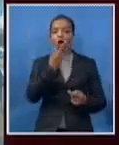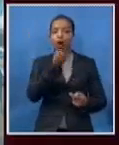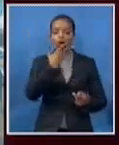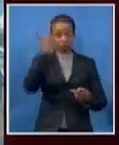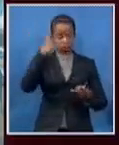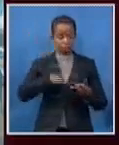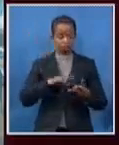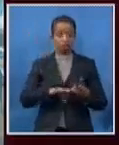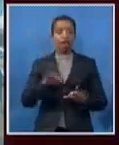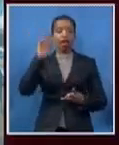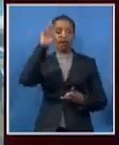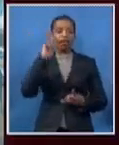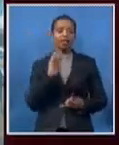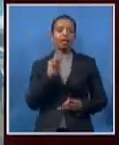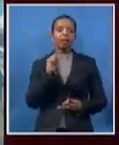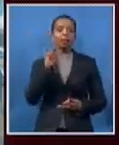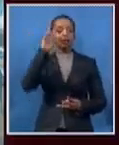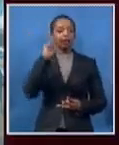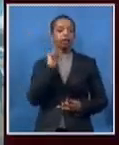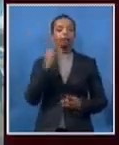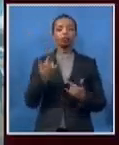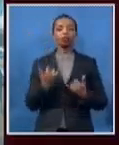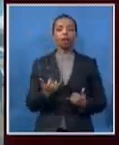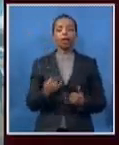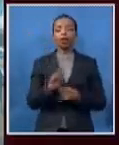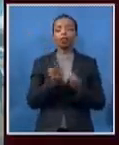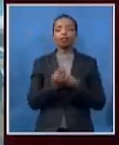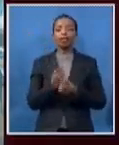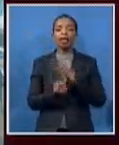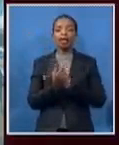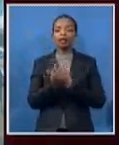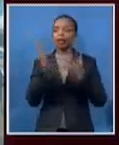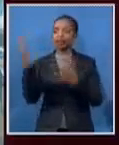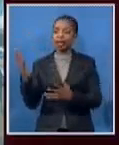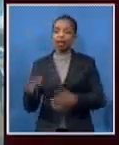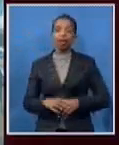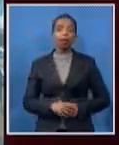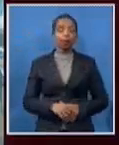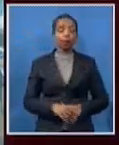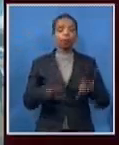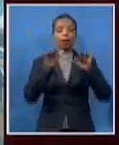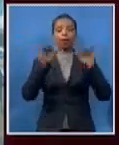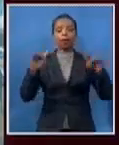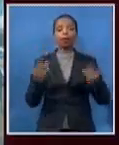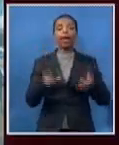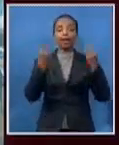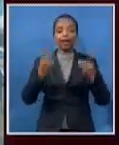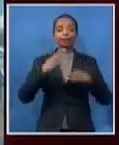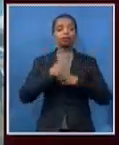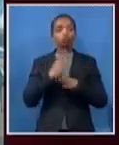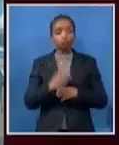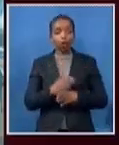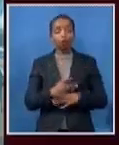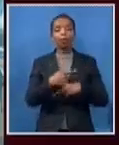that people are getting jobs in factories, producing for the global market, making your and my